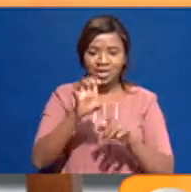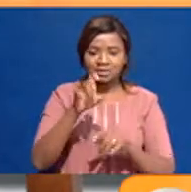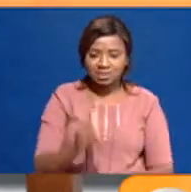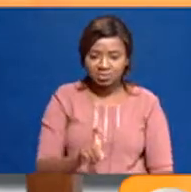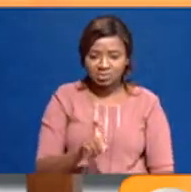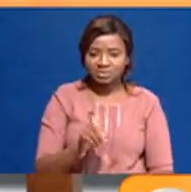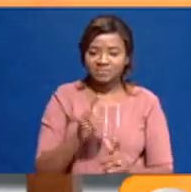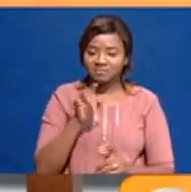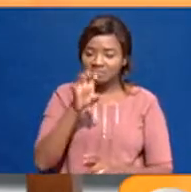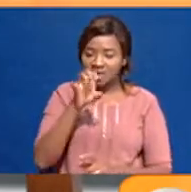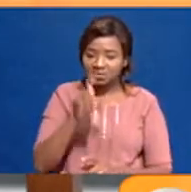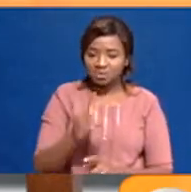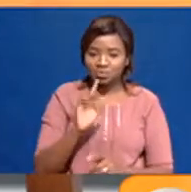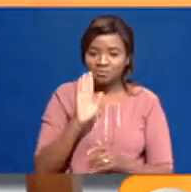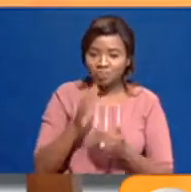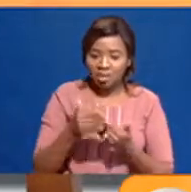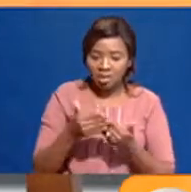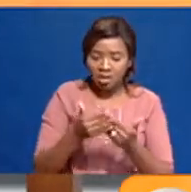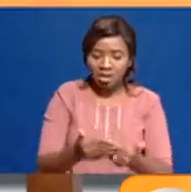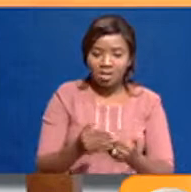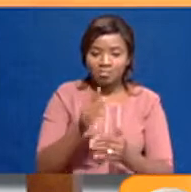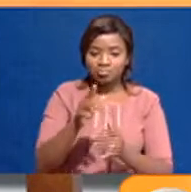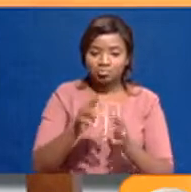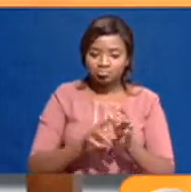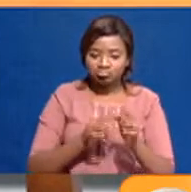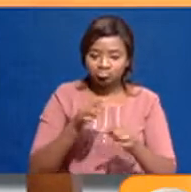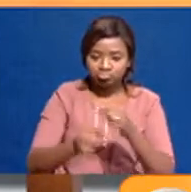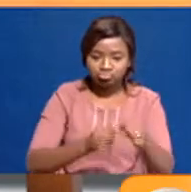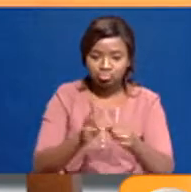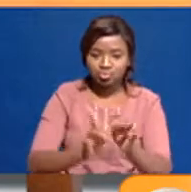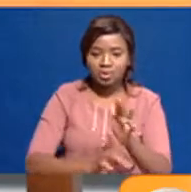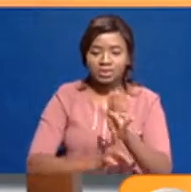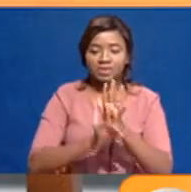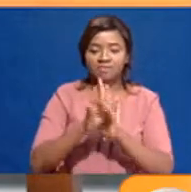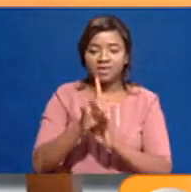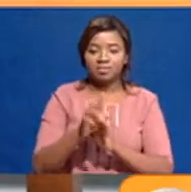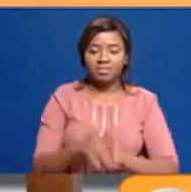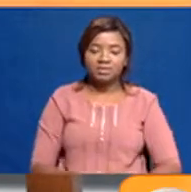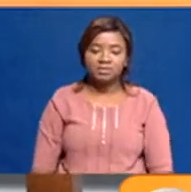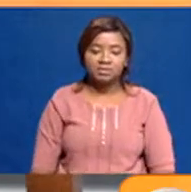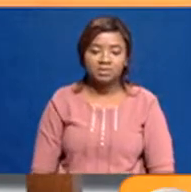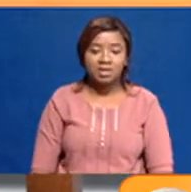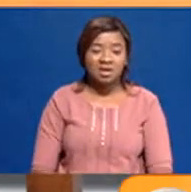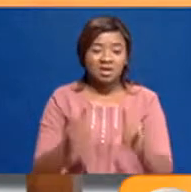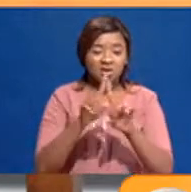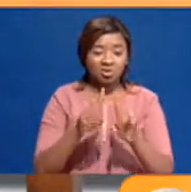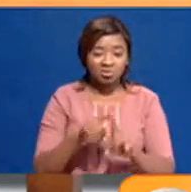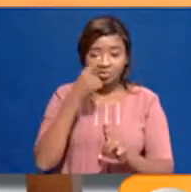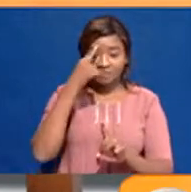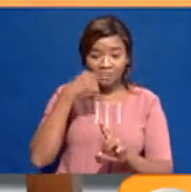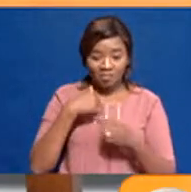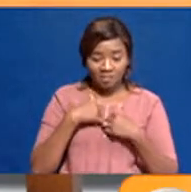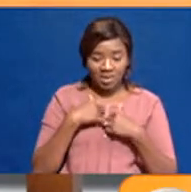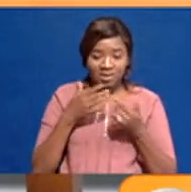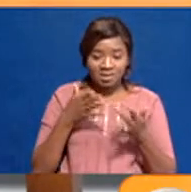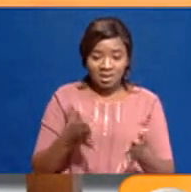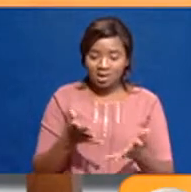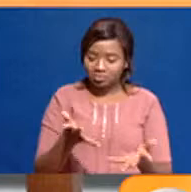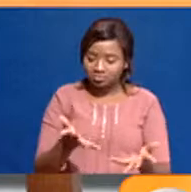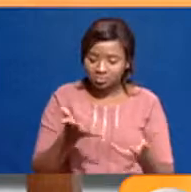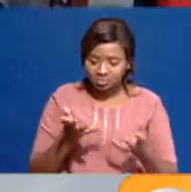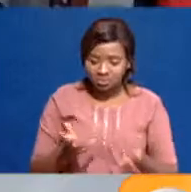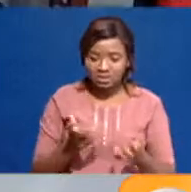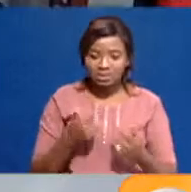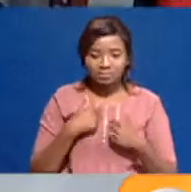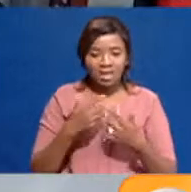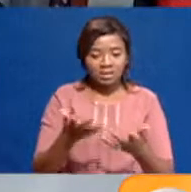be able to continue the development path for the republic. And even me, for now, I still need a strong